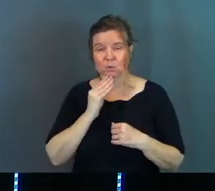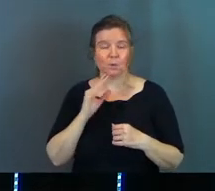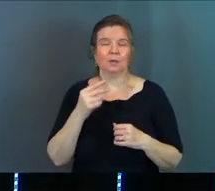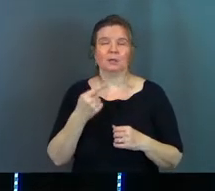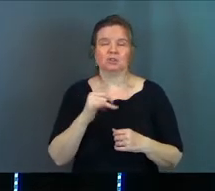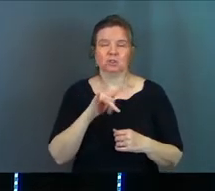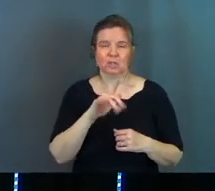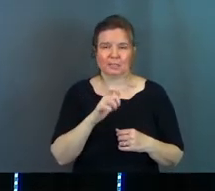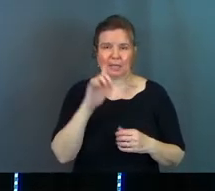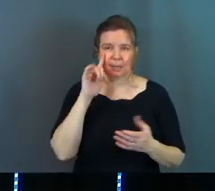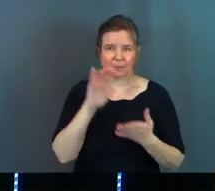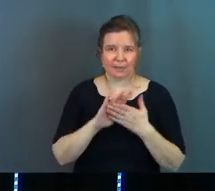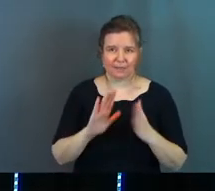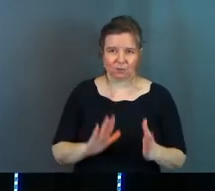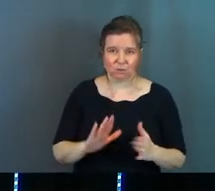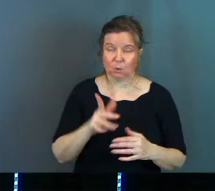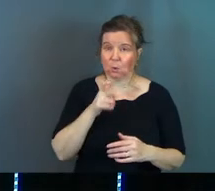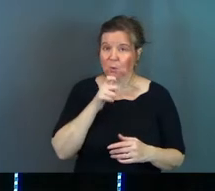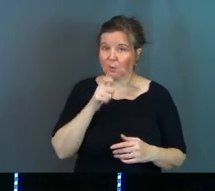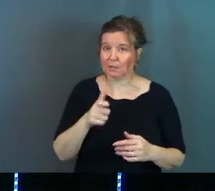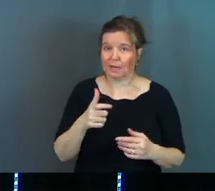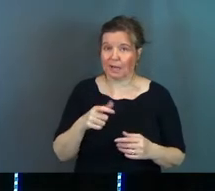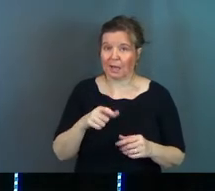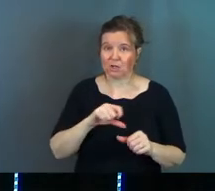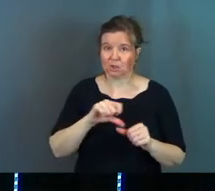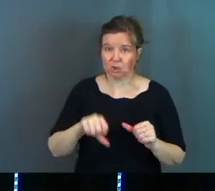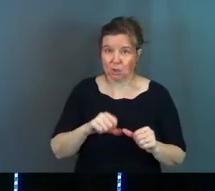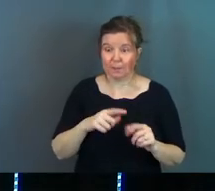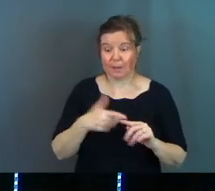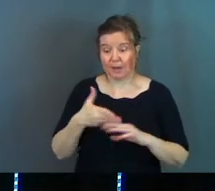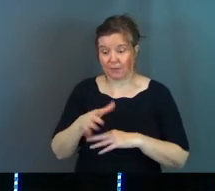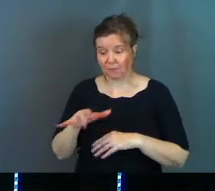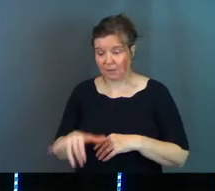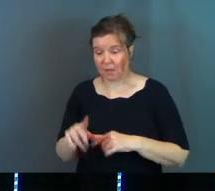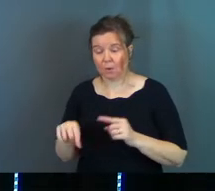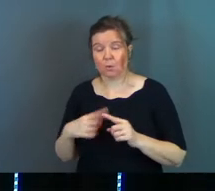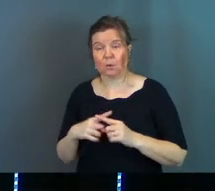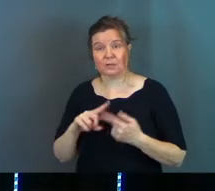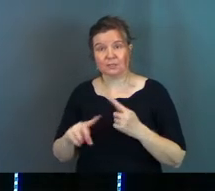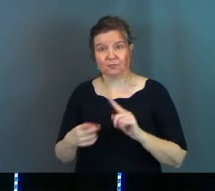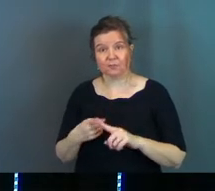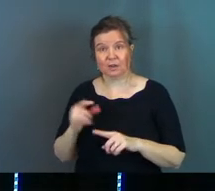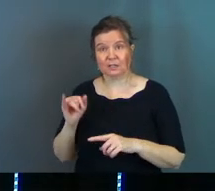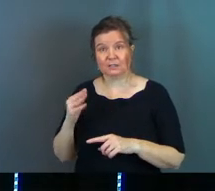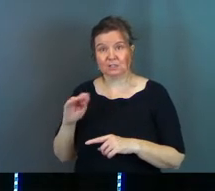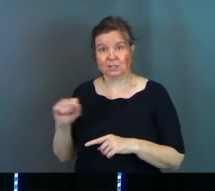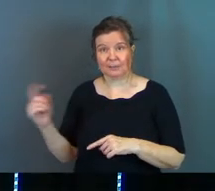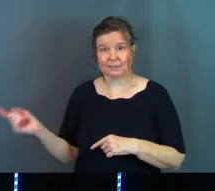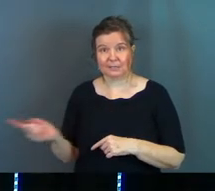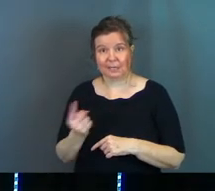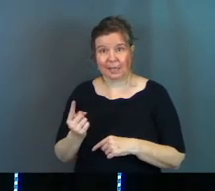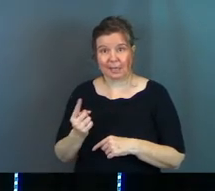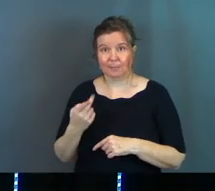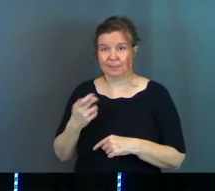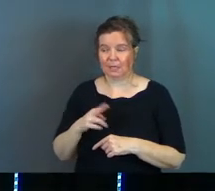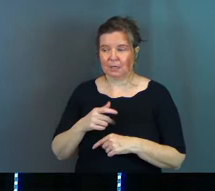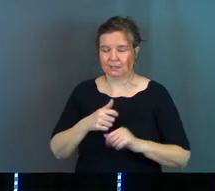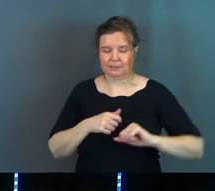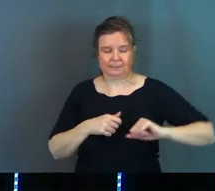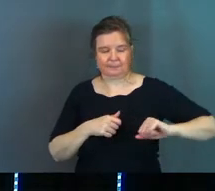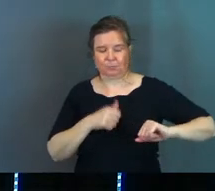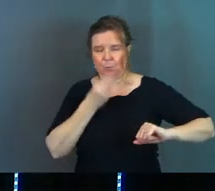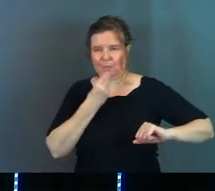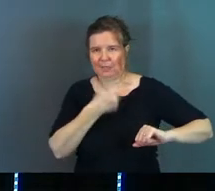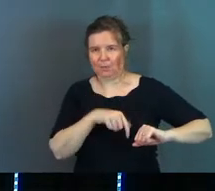with the Gentile believers who were not circumcised. But afterward, when some friends of James came, Peter wouldn't eat with